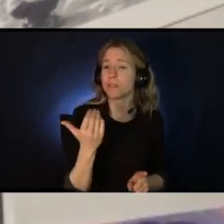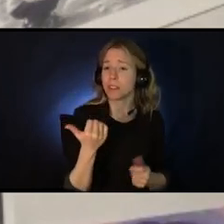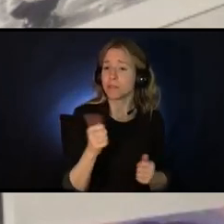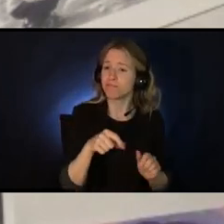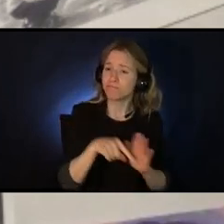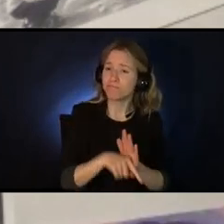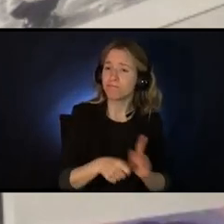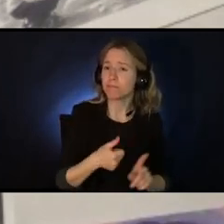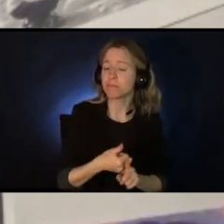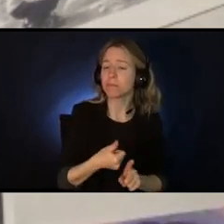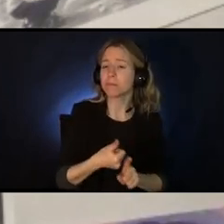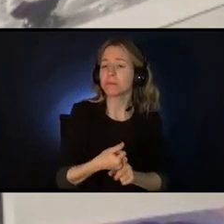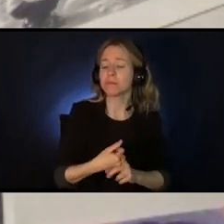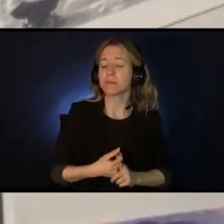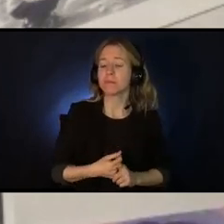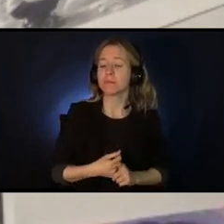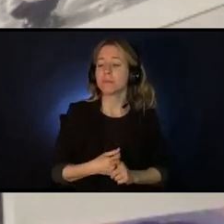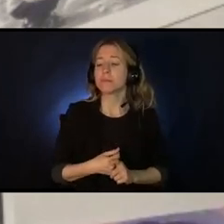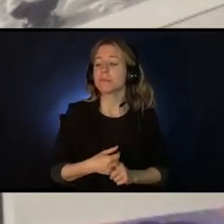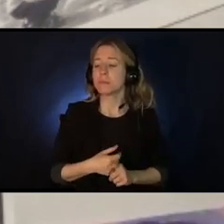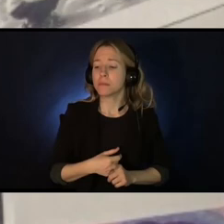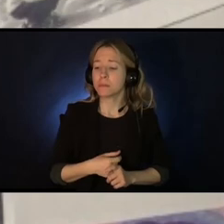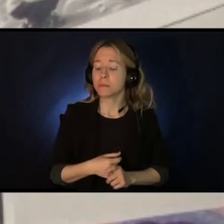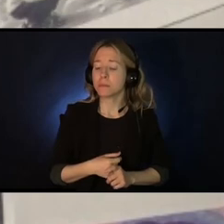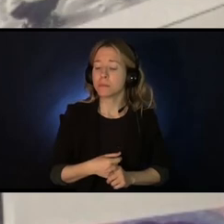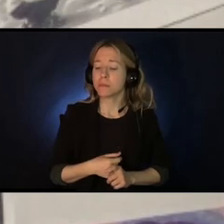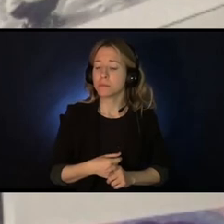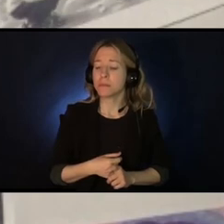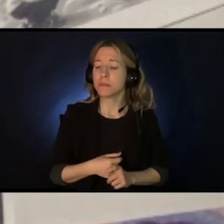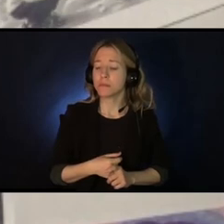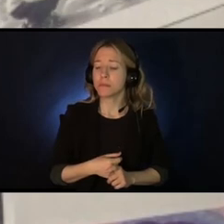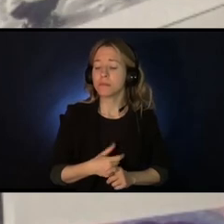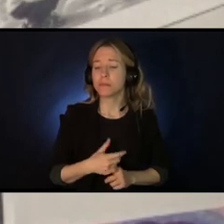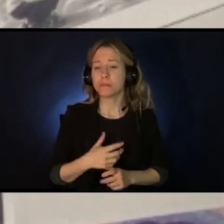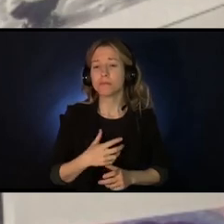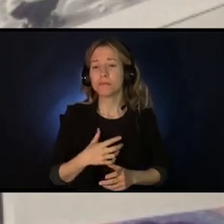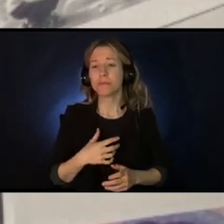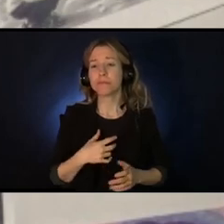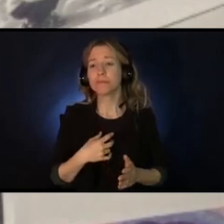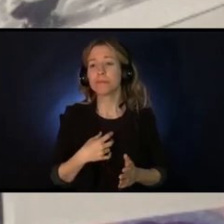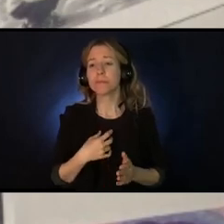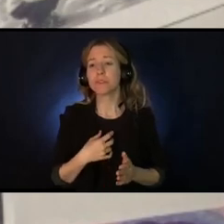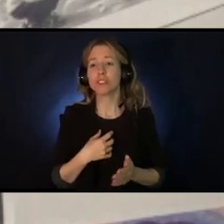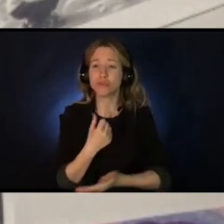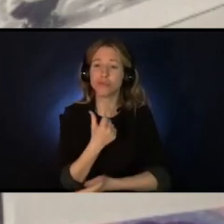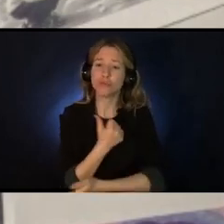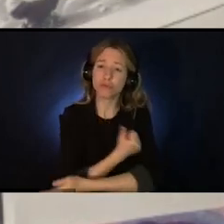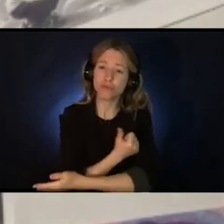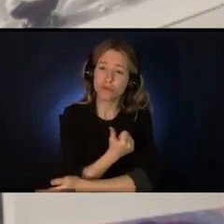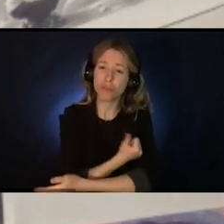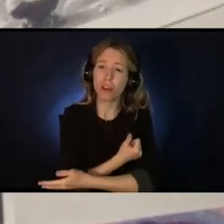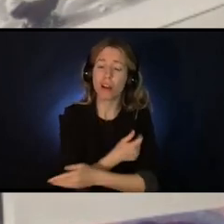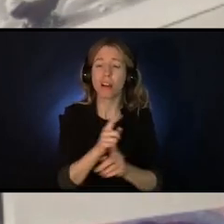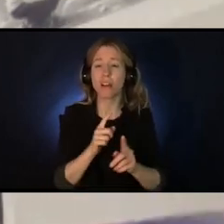and wound up doing some drugs and was killed in a car crash.